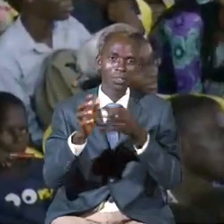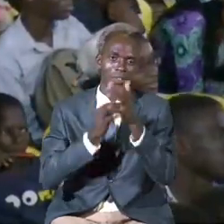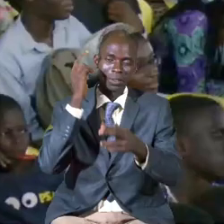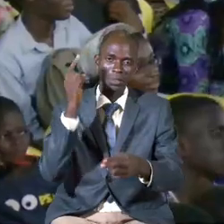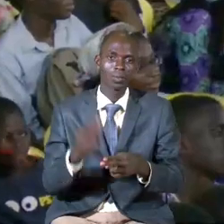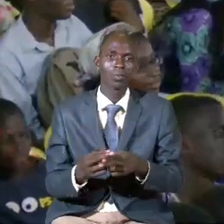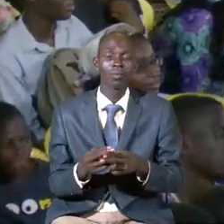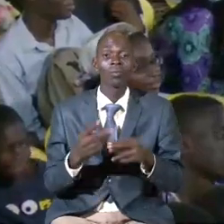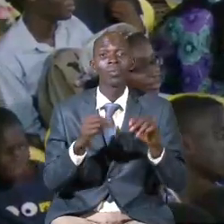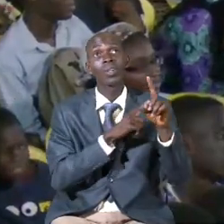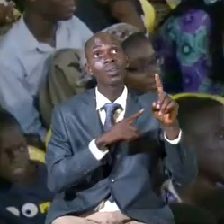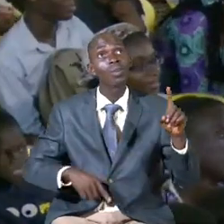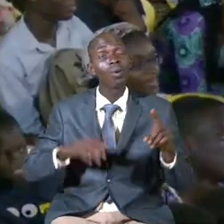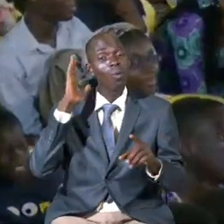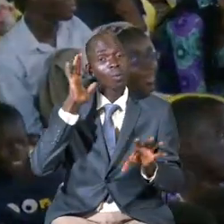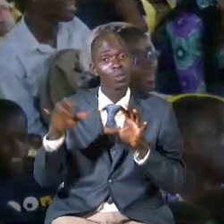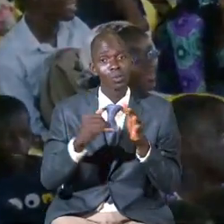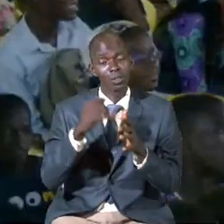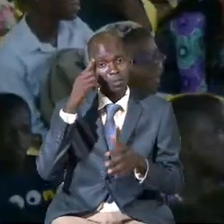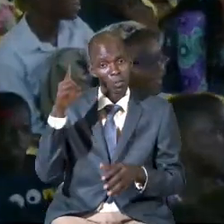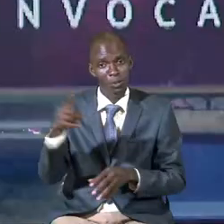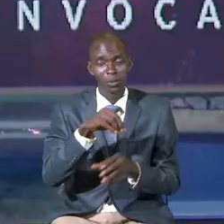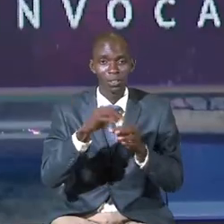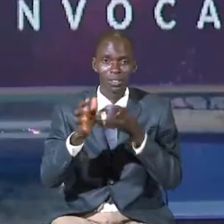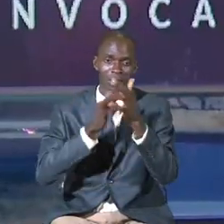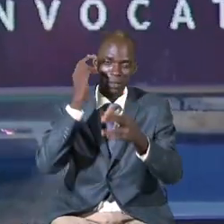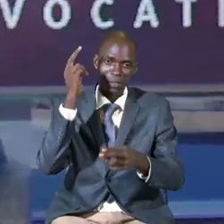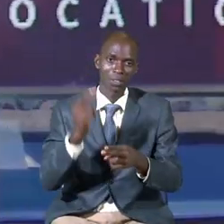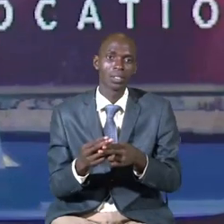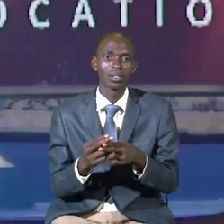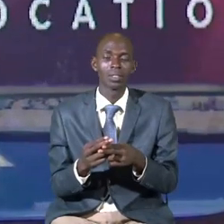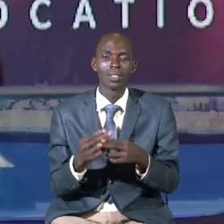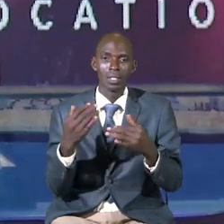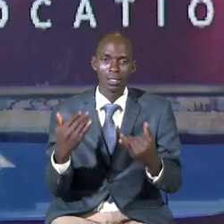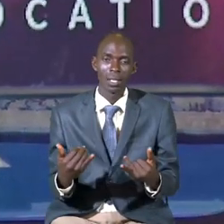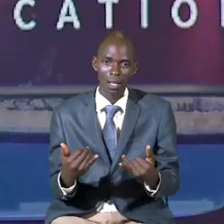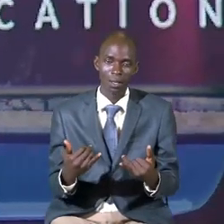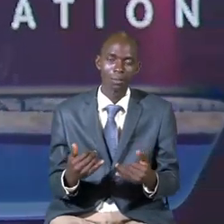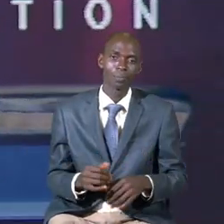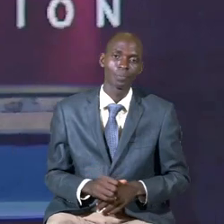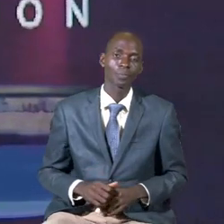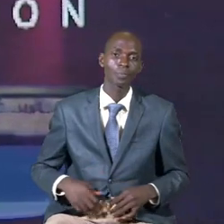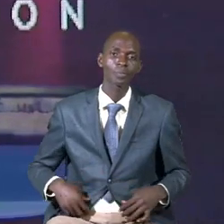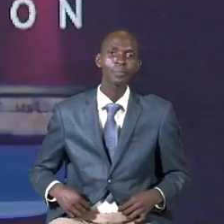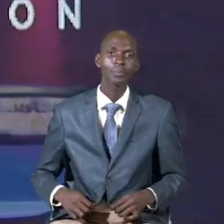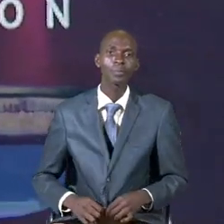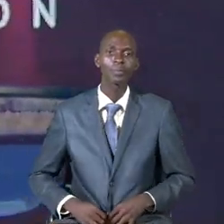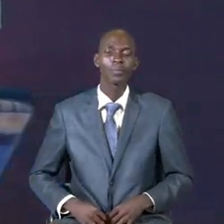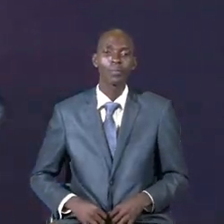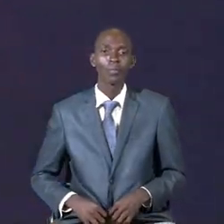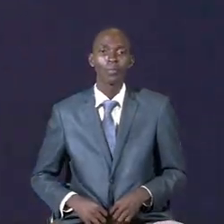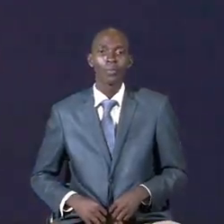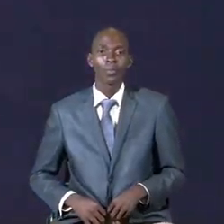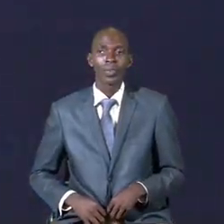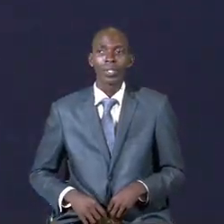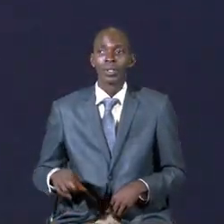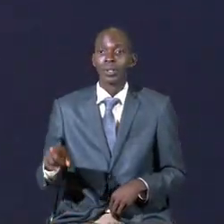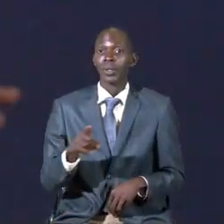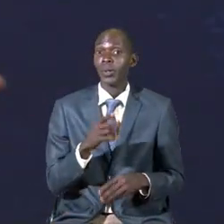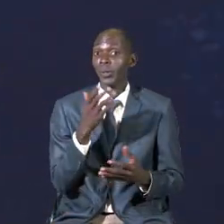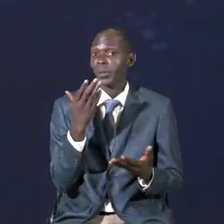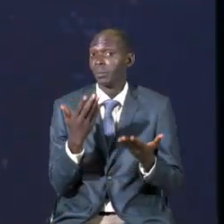the lord will do it it's about an eyes closed you might think